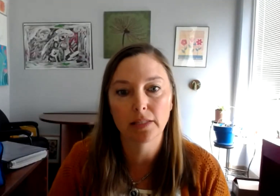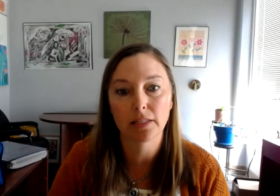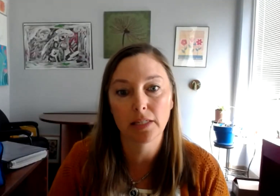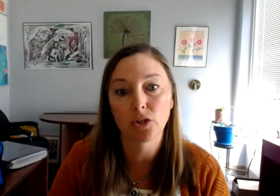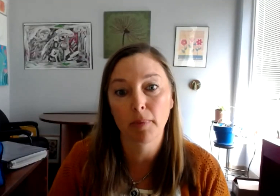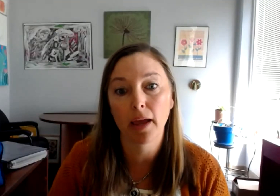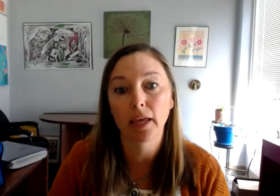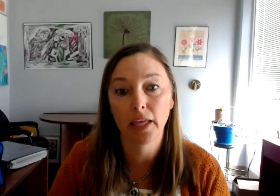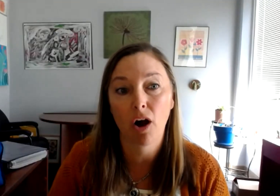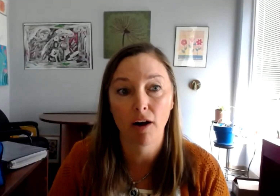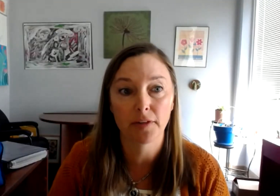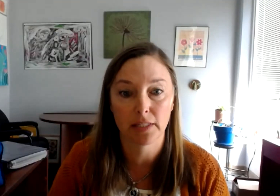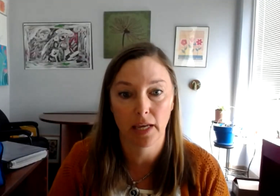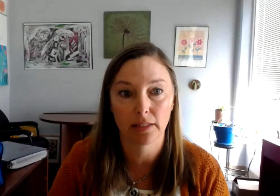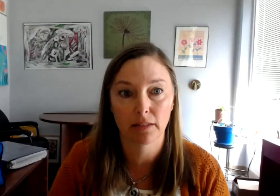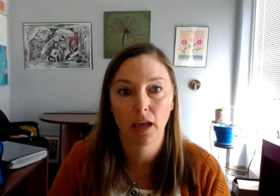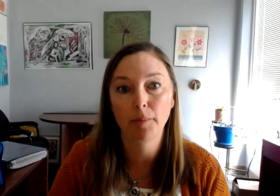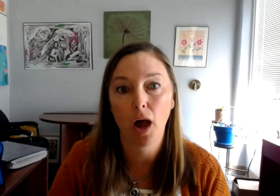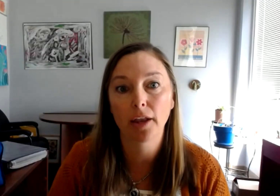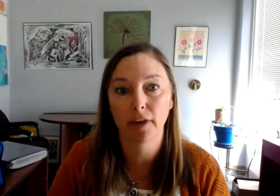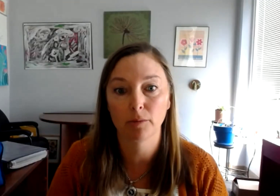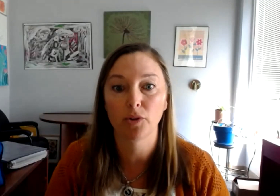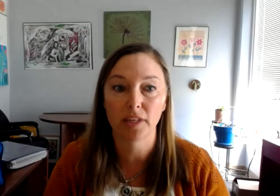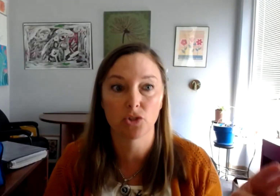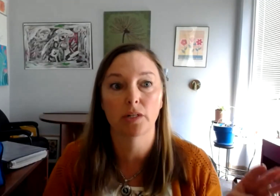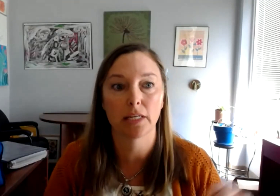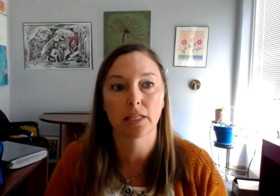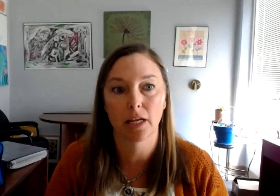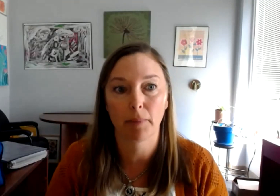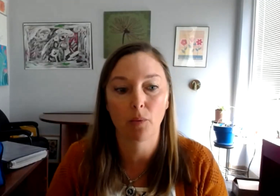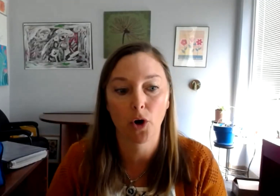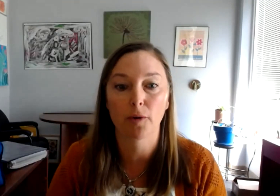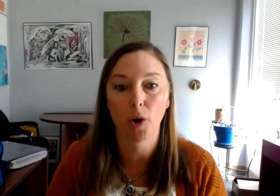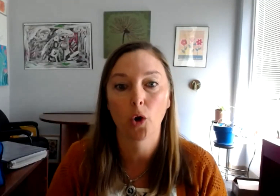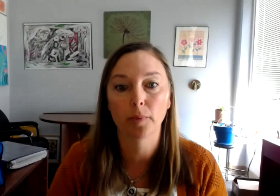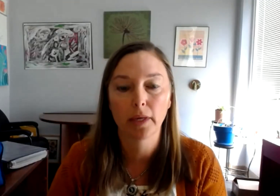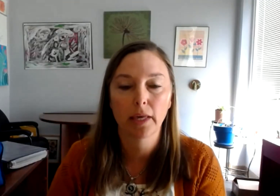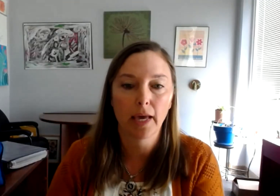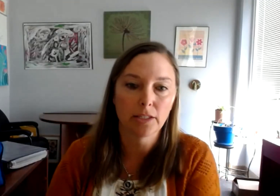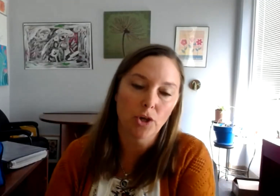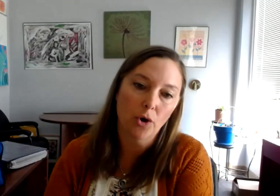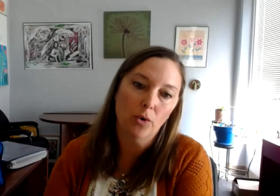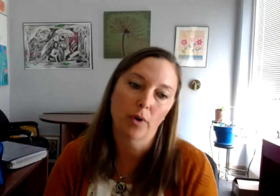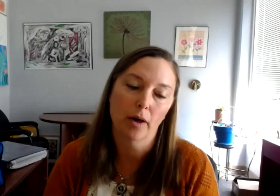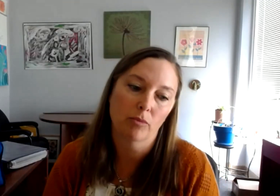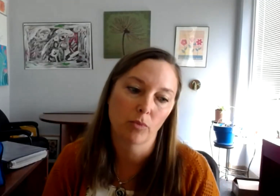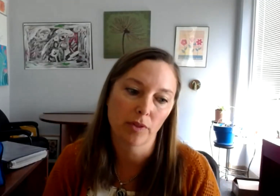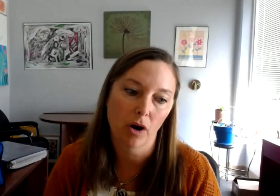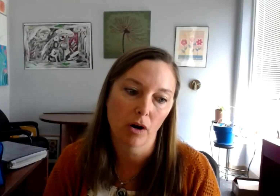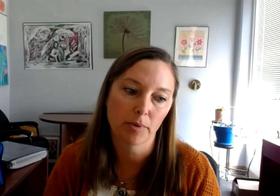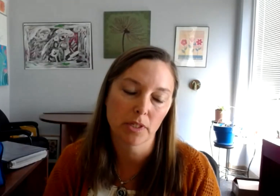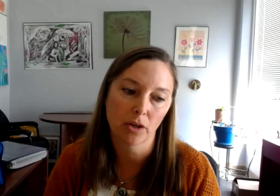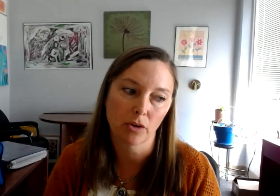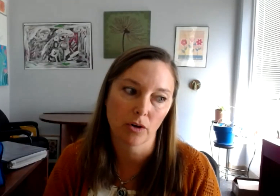2 days because these are my in-office days. I'm not available these 3 days because they're my work from home. And so